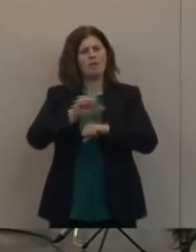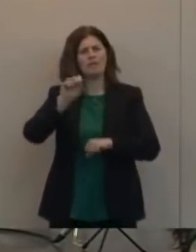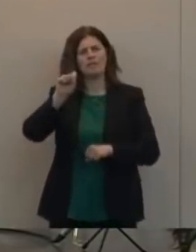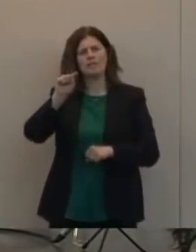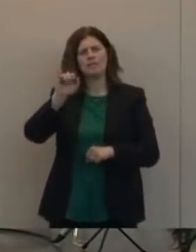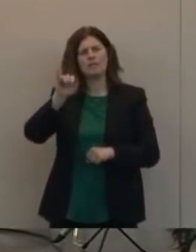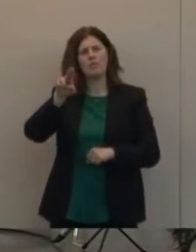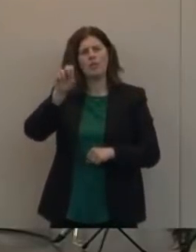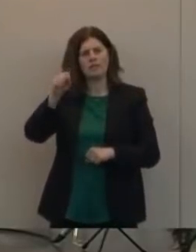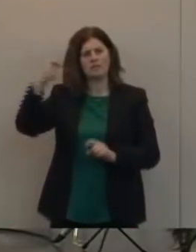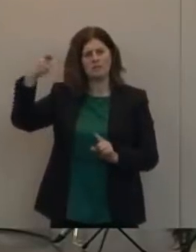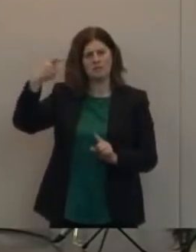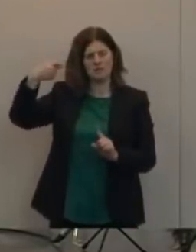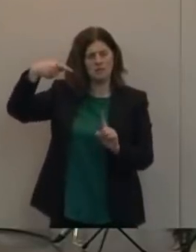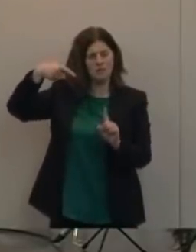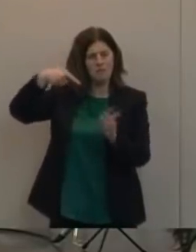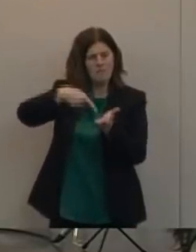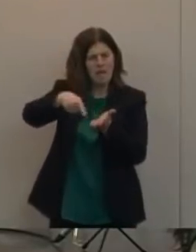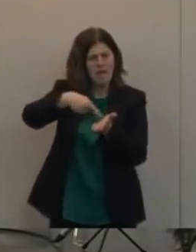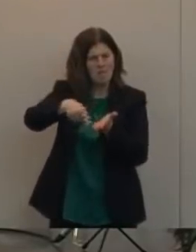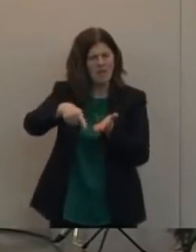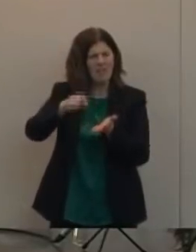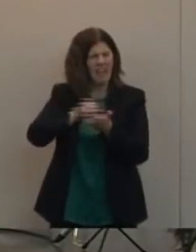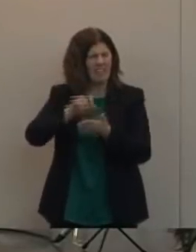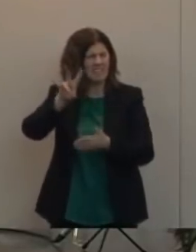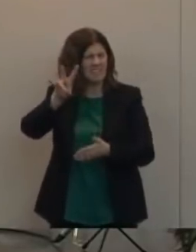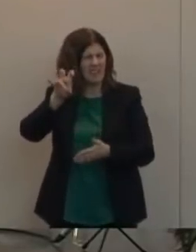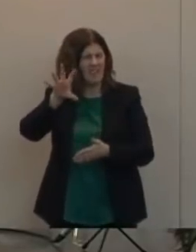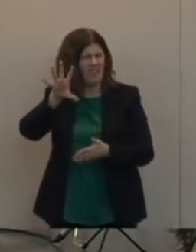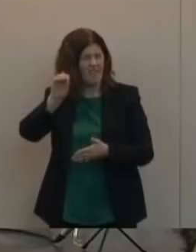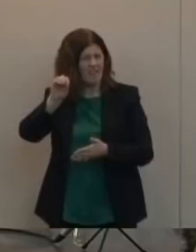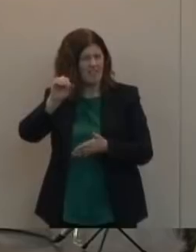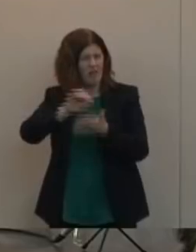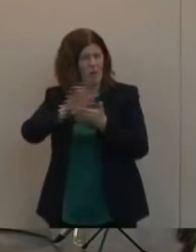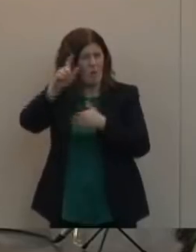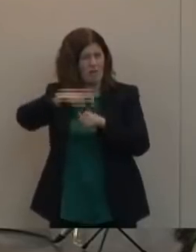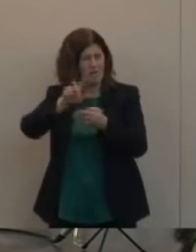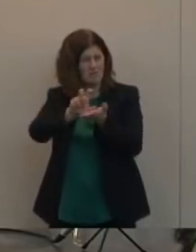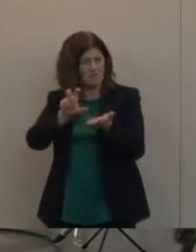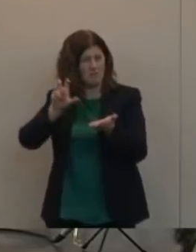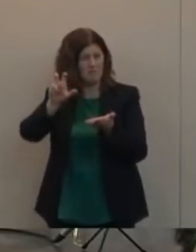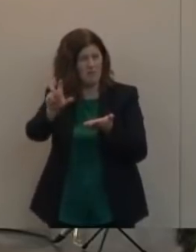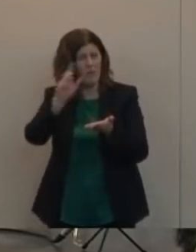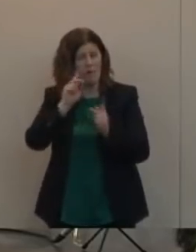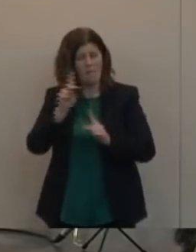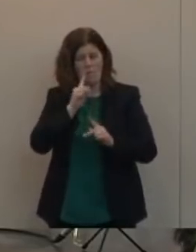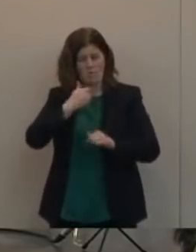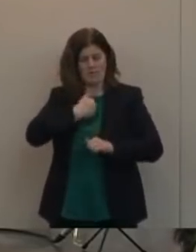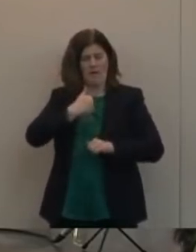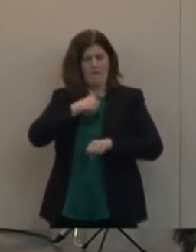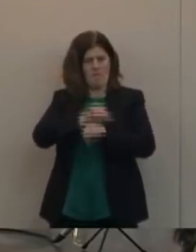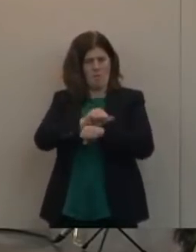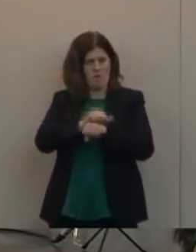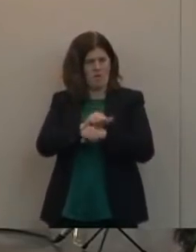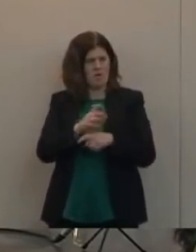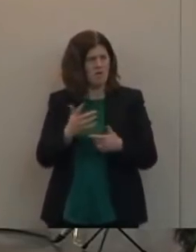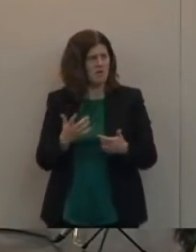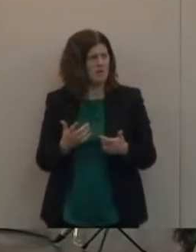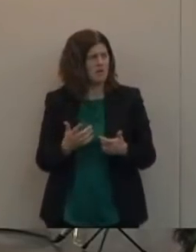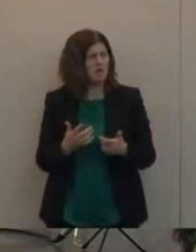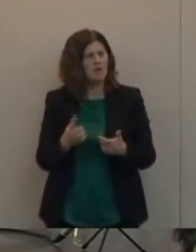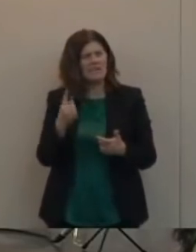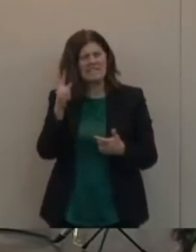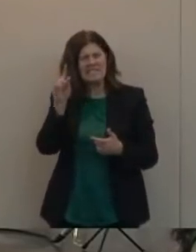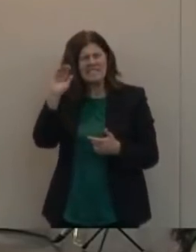payment. That's the $750 one-time payment for self-employed people. Looks like Workforce Solutions had